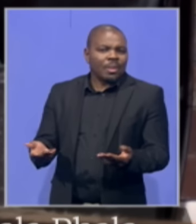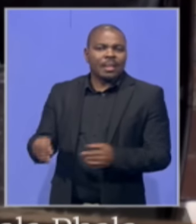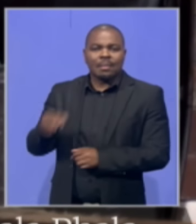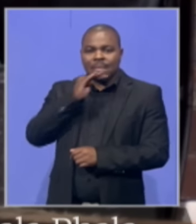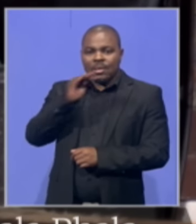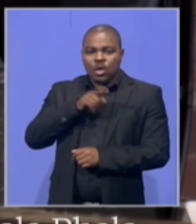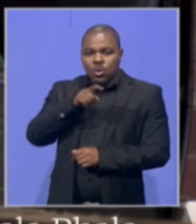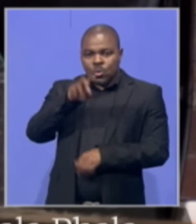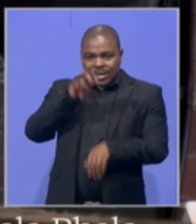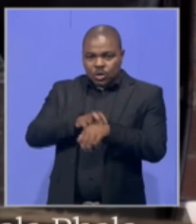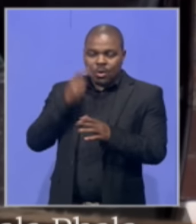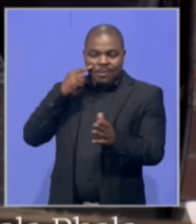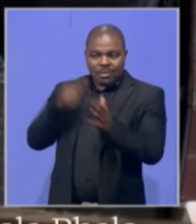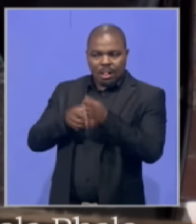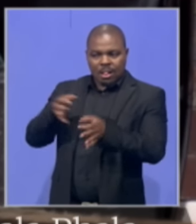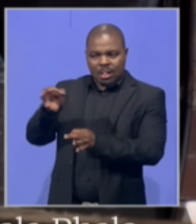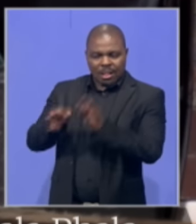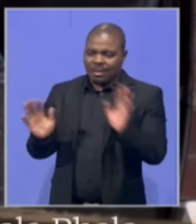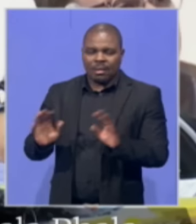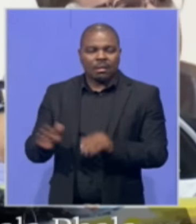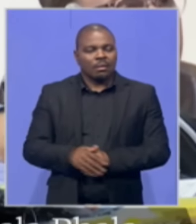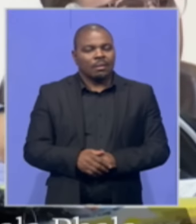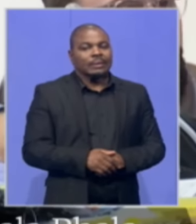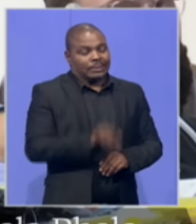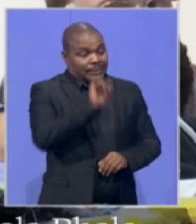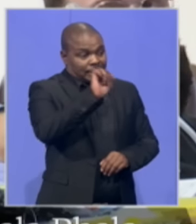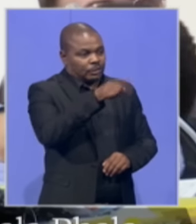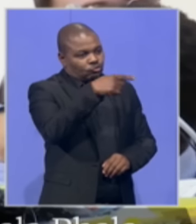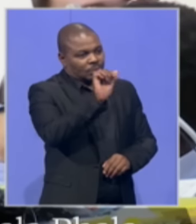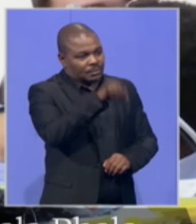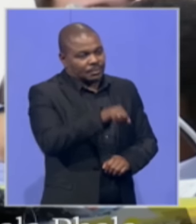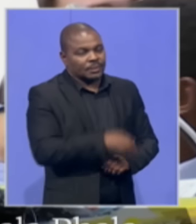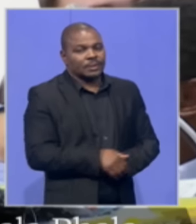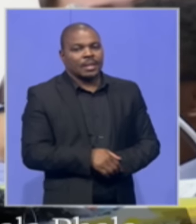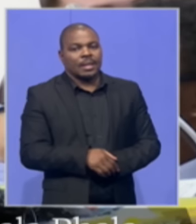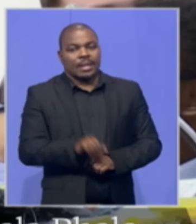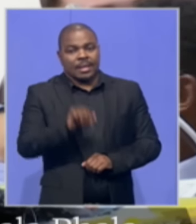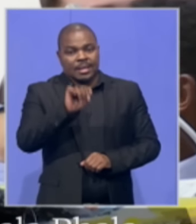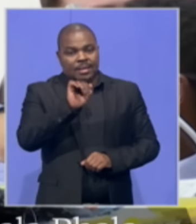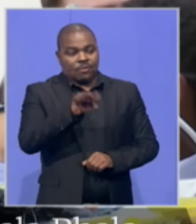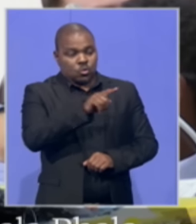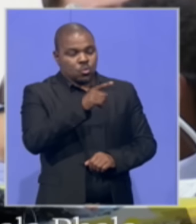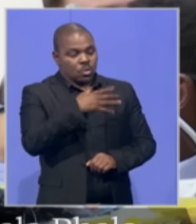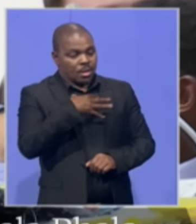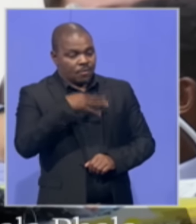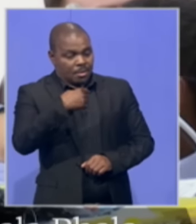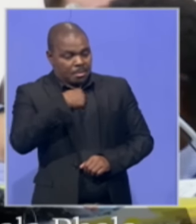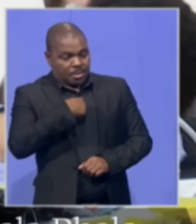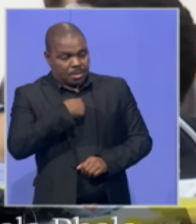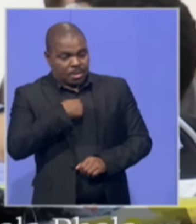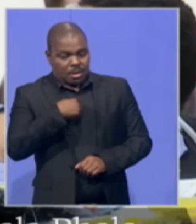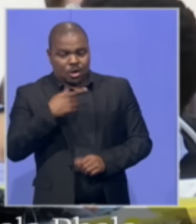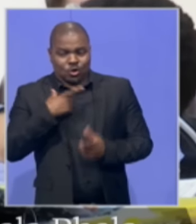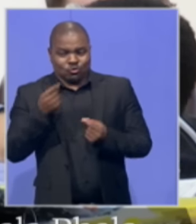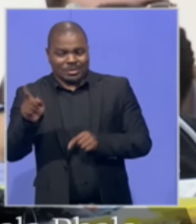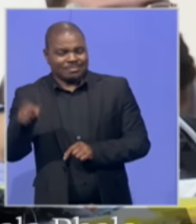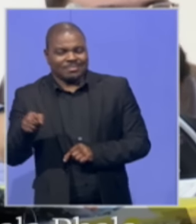opportunity to give any evidence, Mr. Premier. No, that's entirely right. And it would be inappropriate if the invitation was extended. The